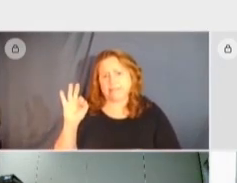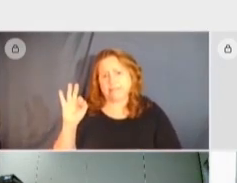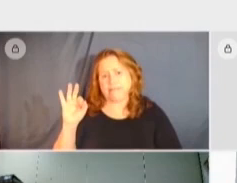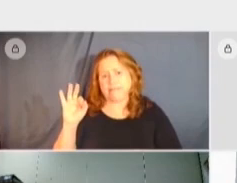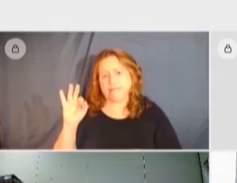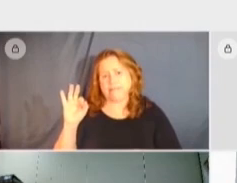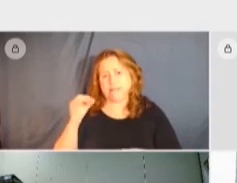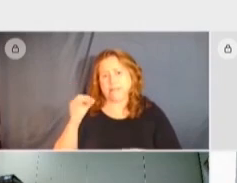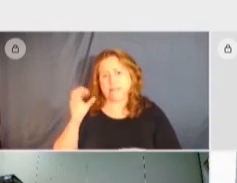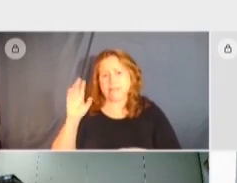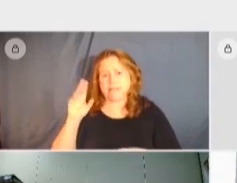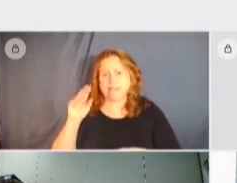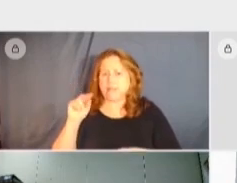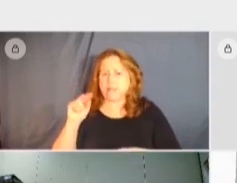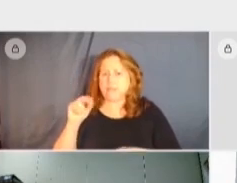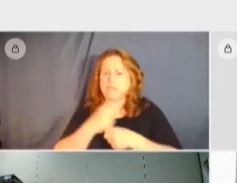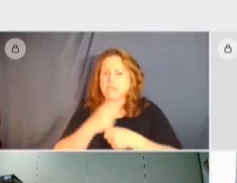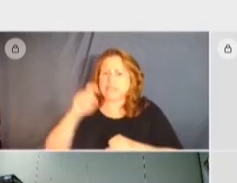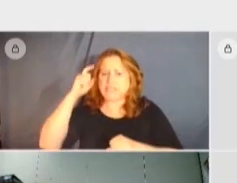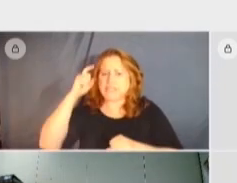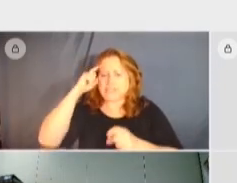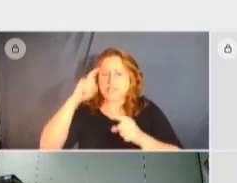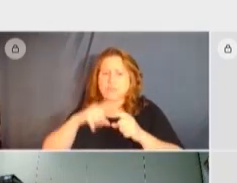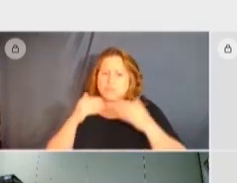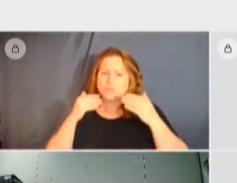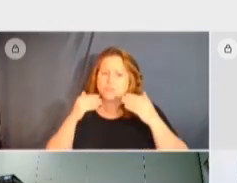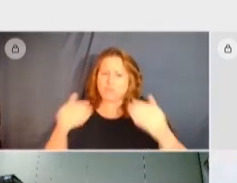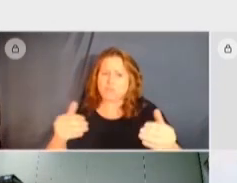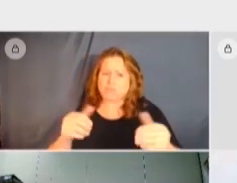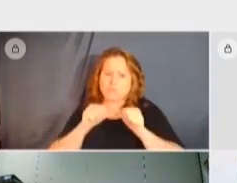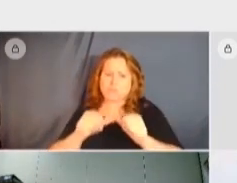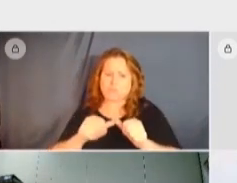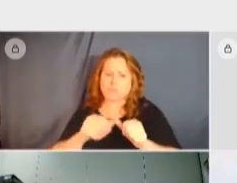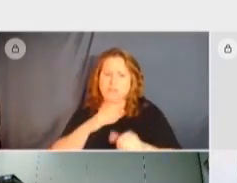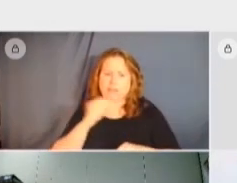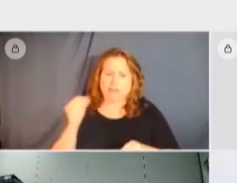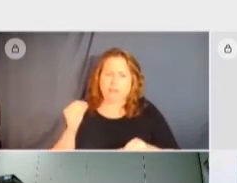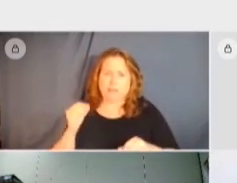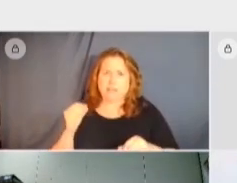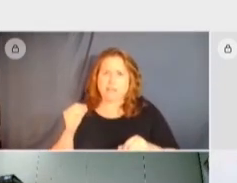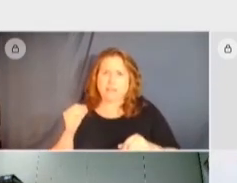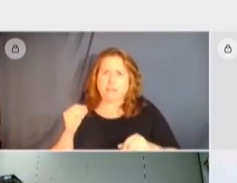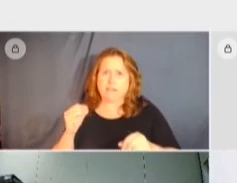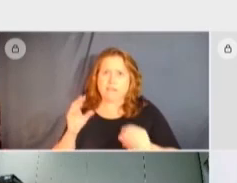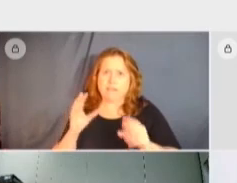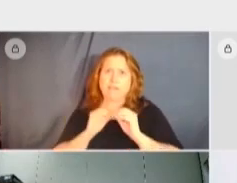way. All right. But let's have Bob and Todd contact